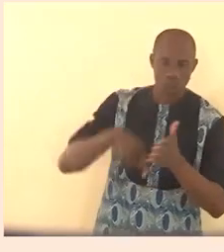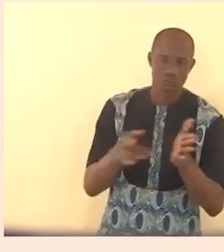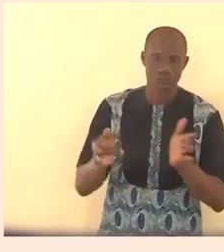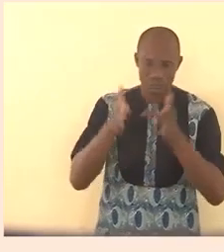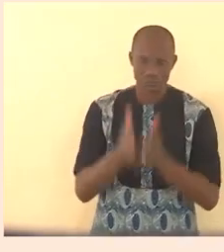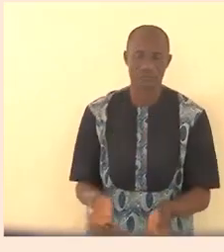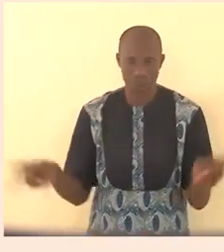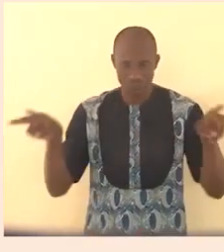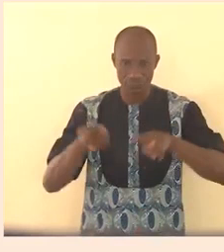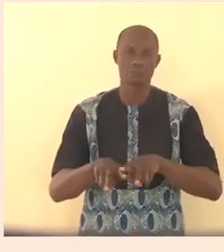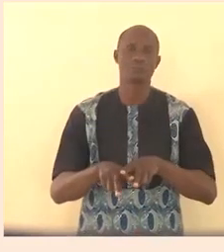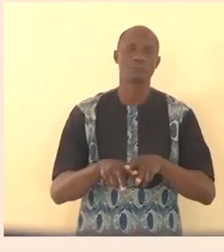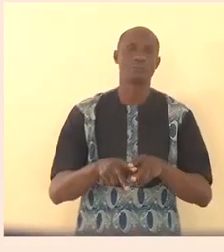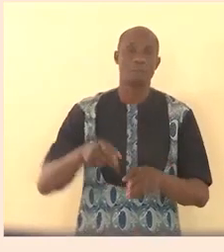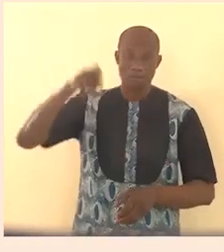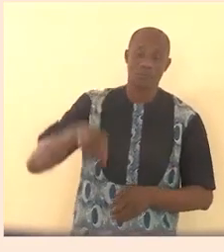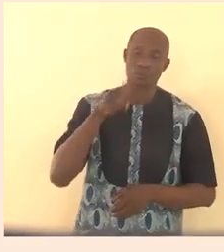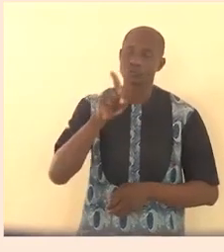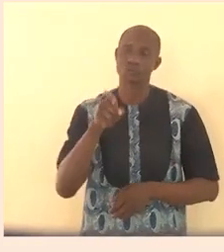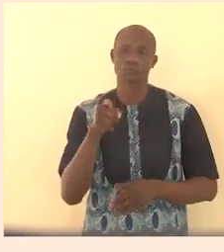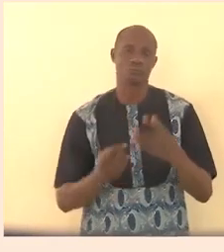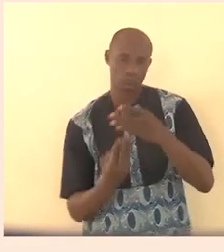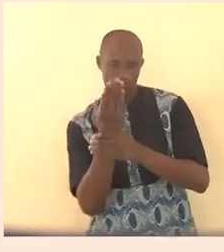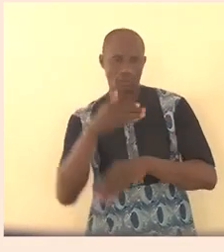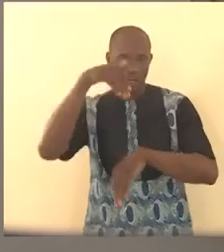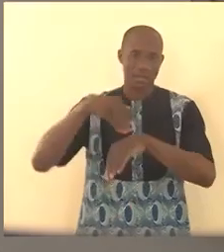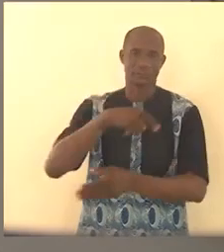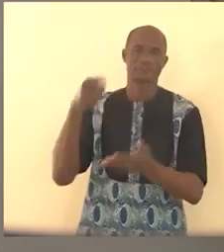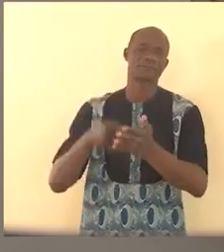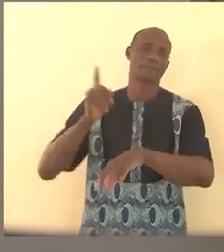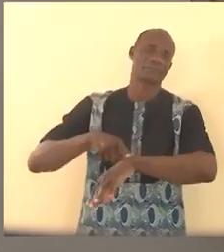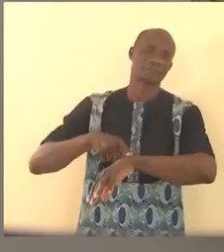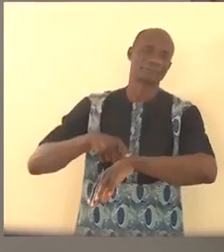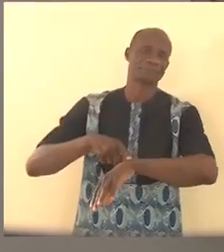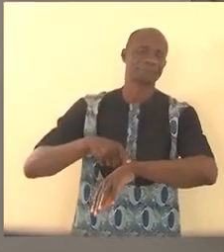what Christian virtues must we cultivate at this time?